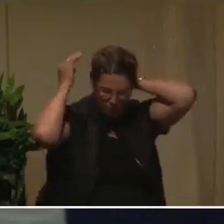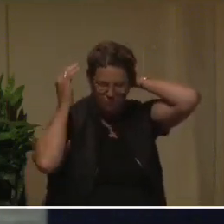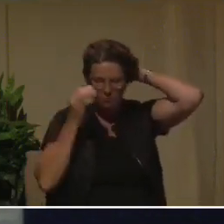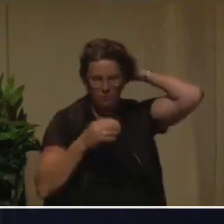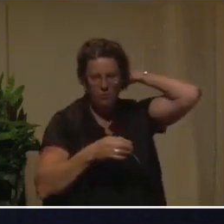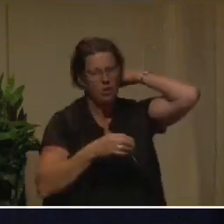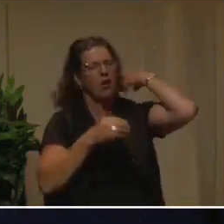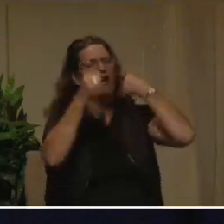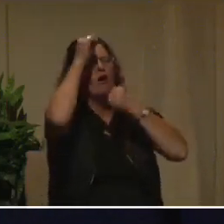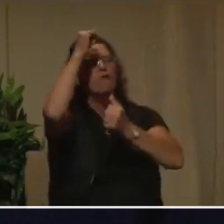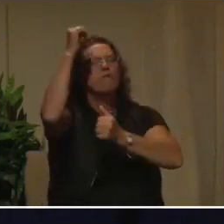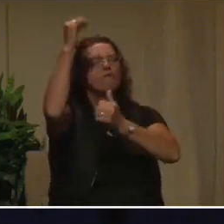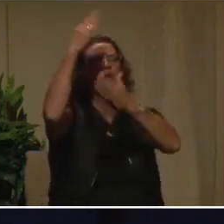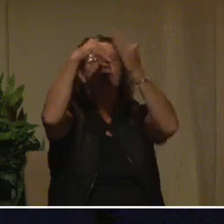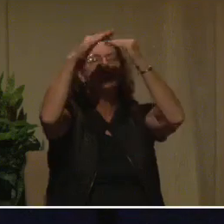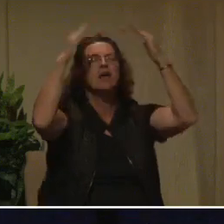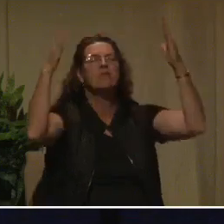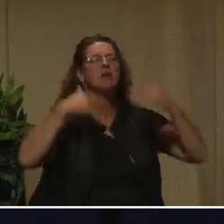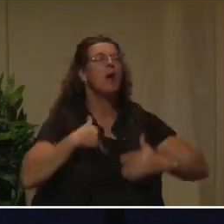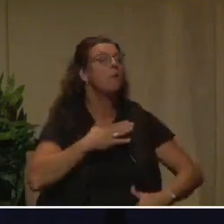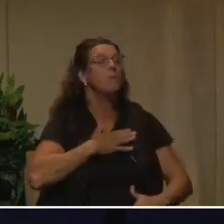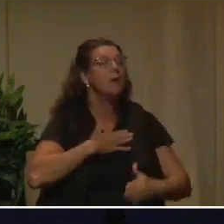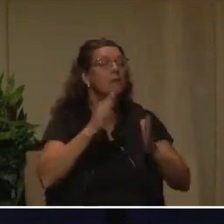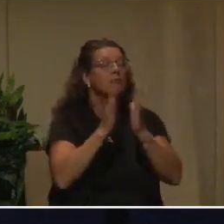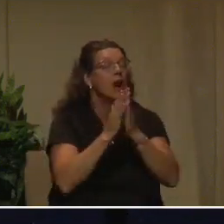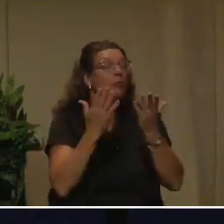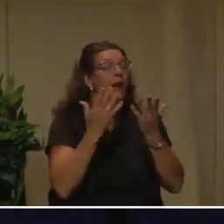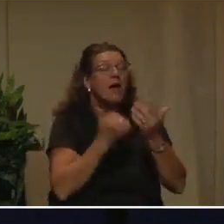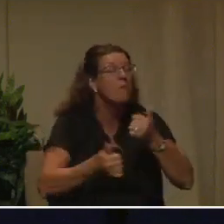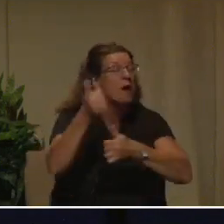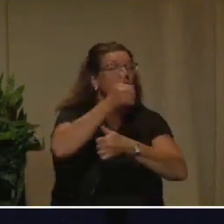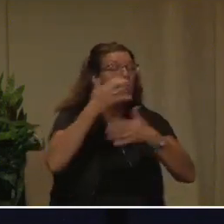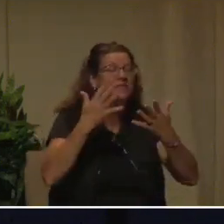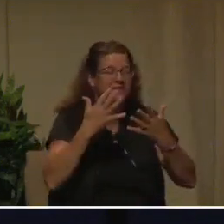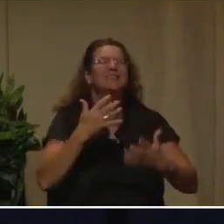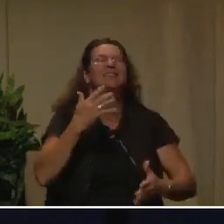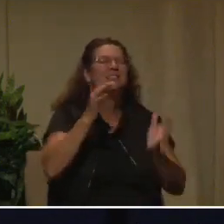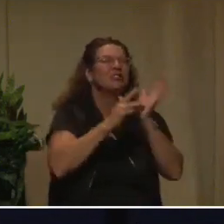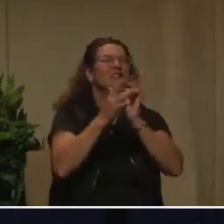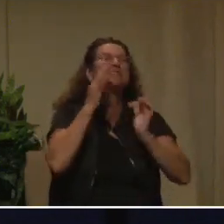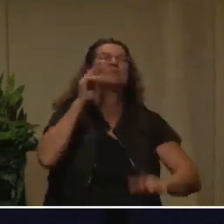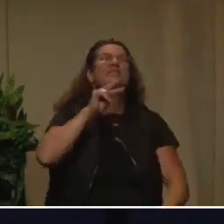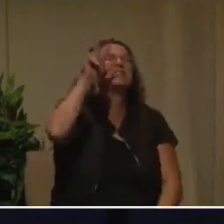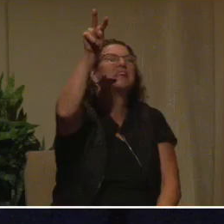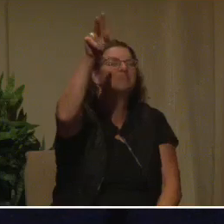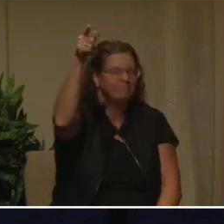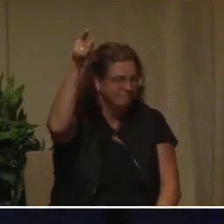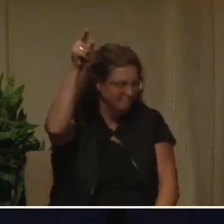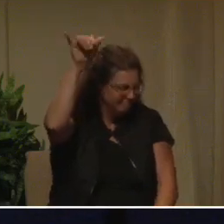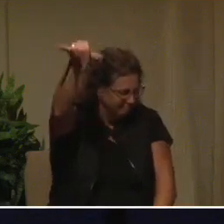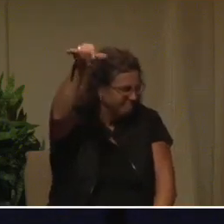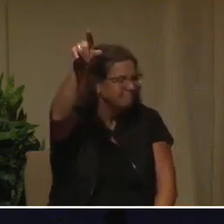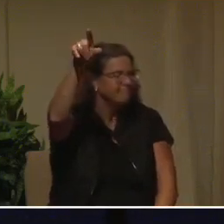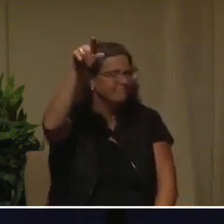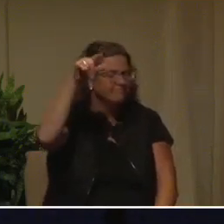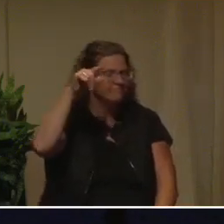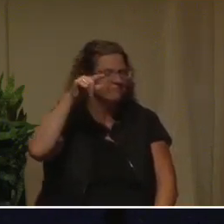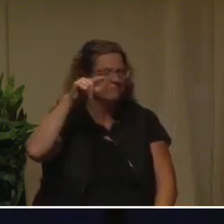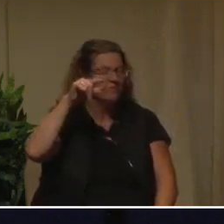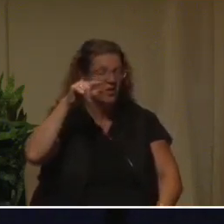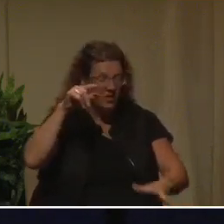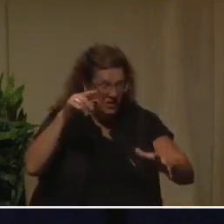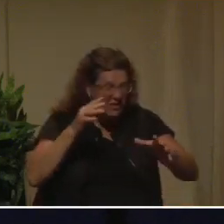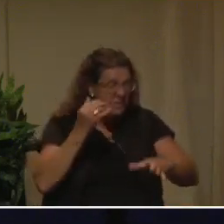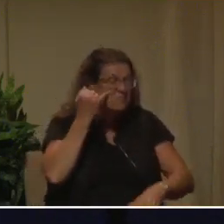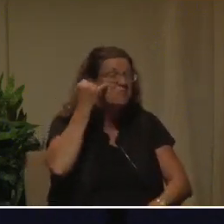and my prayer is that above all, we could see Jesus today. Because if we could see you in all of your glory